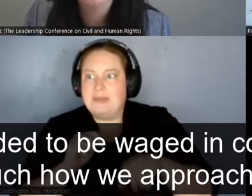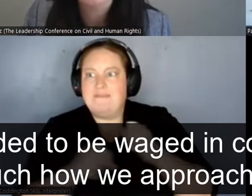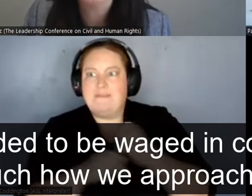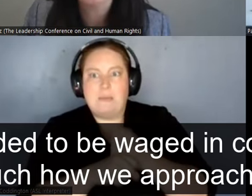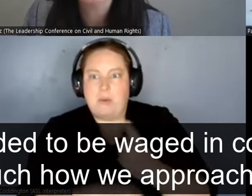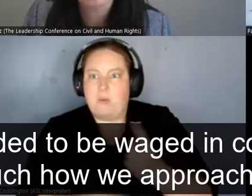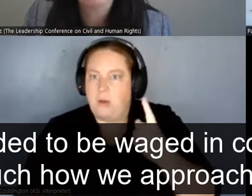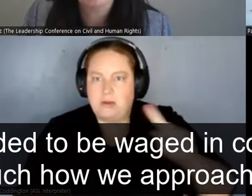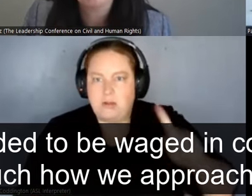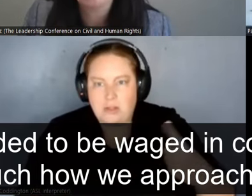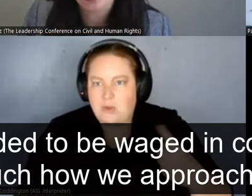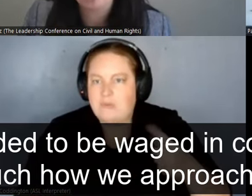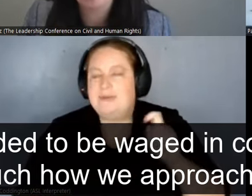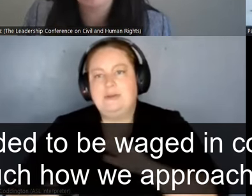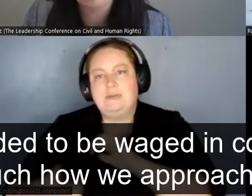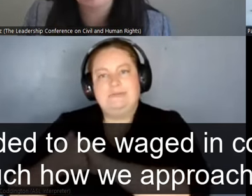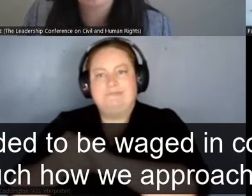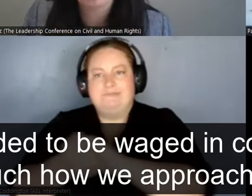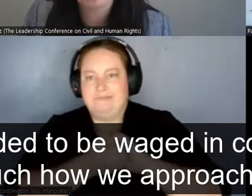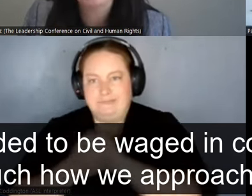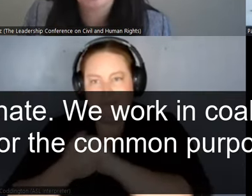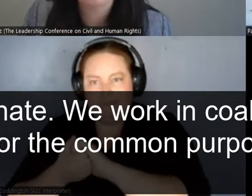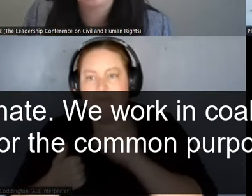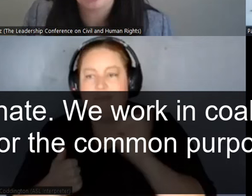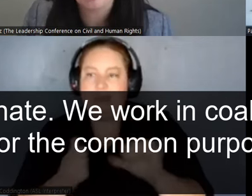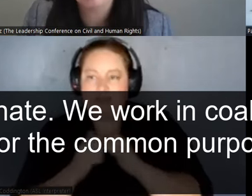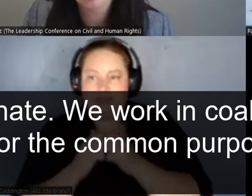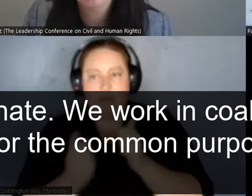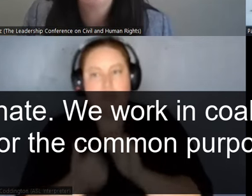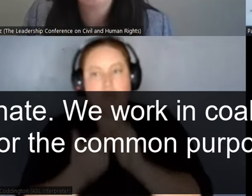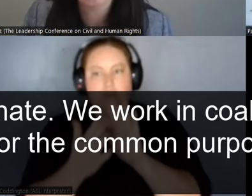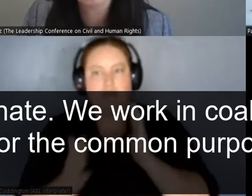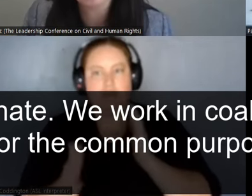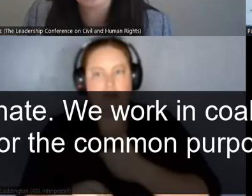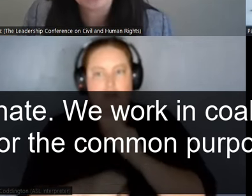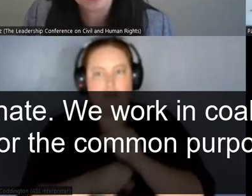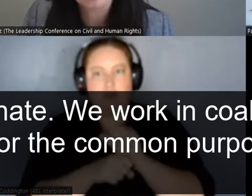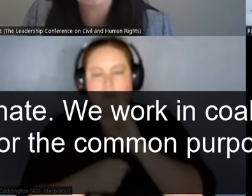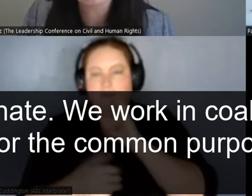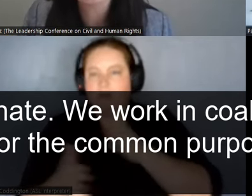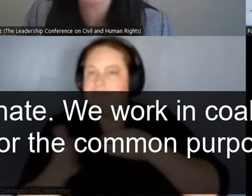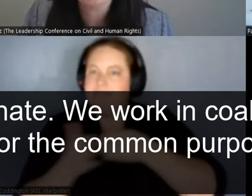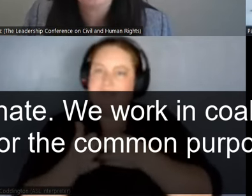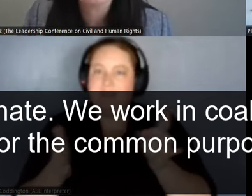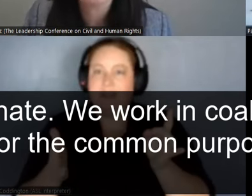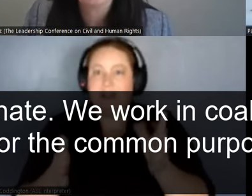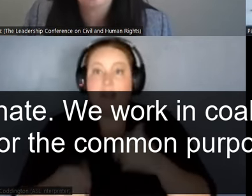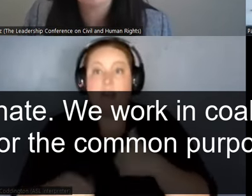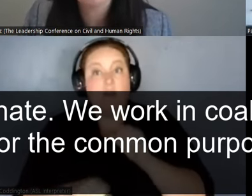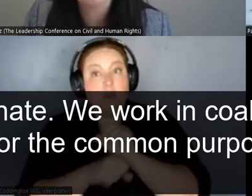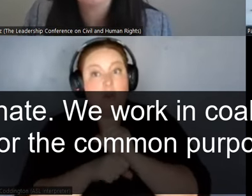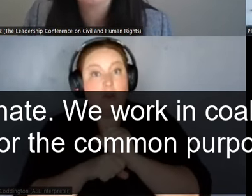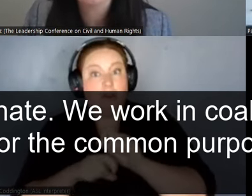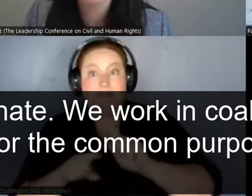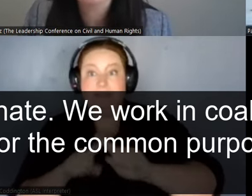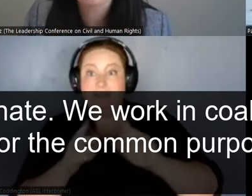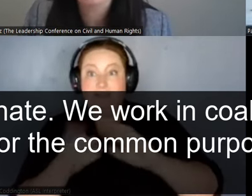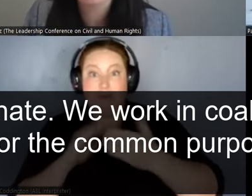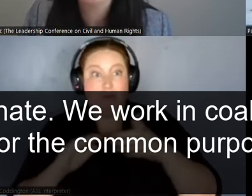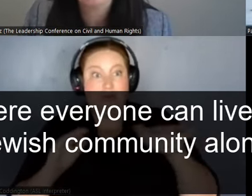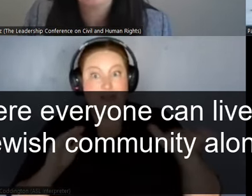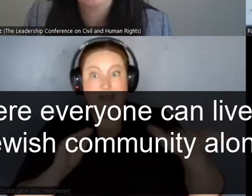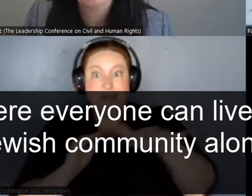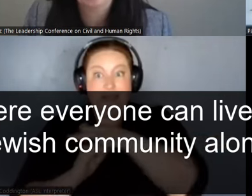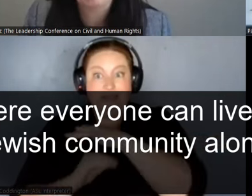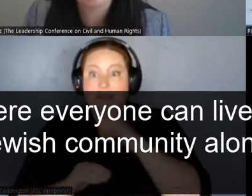coalition. And that's very much how we approach our work to countering hate. We work in coalition across communities for the common purpose of